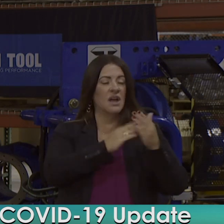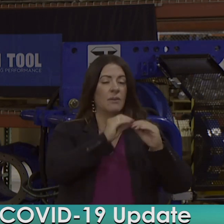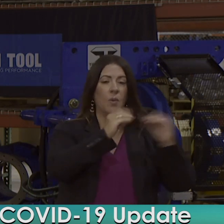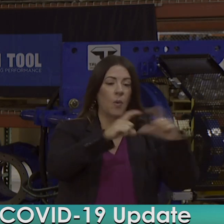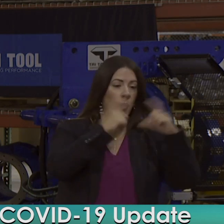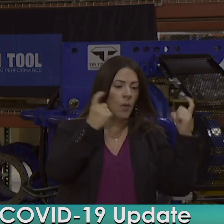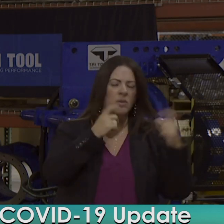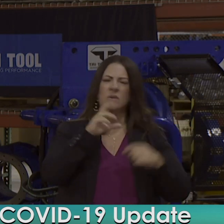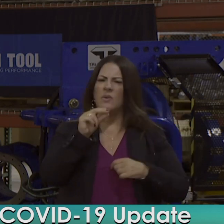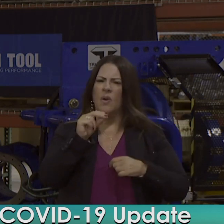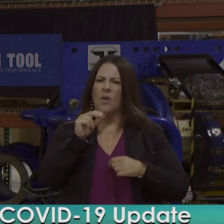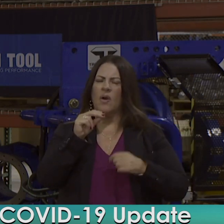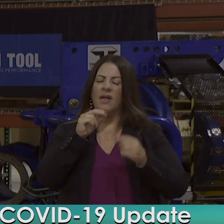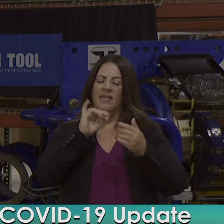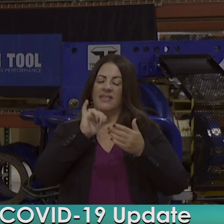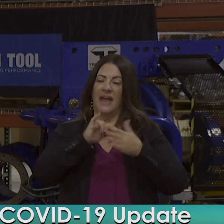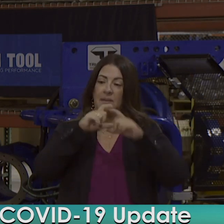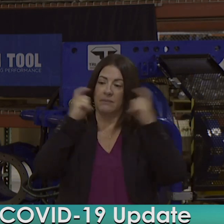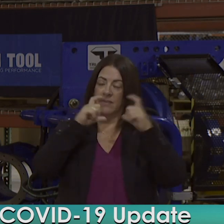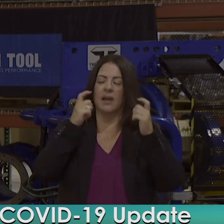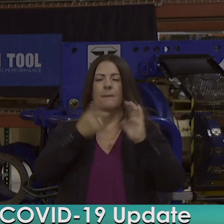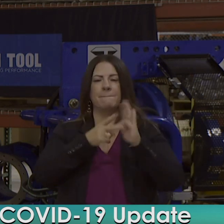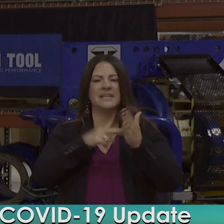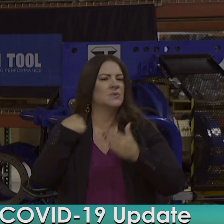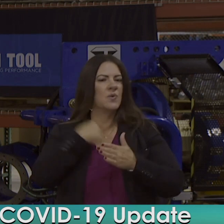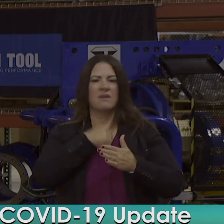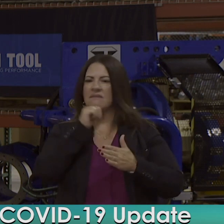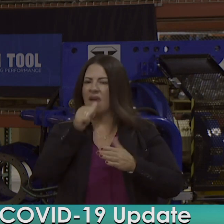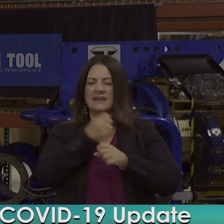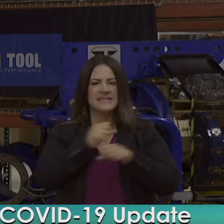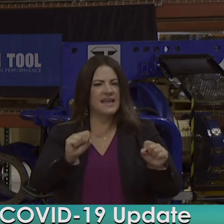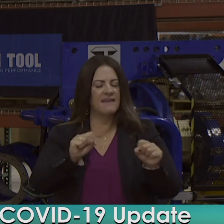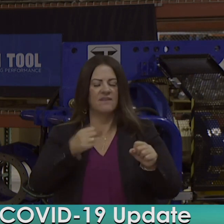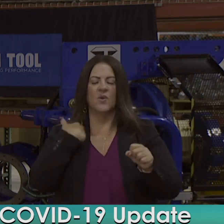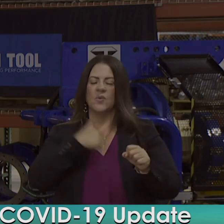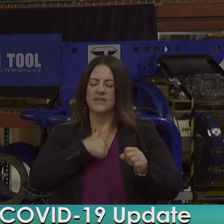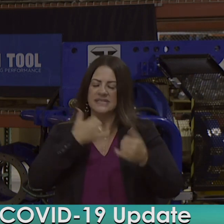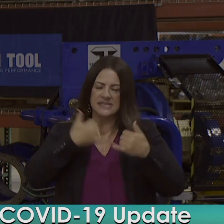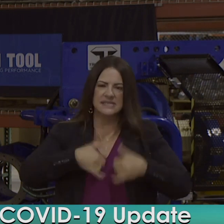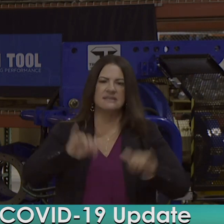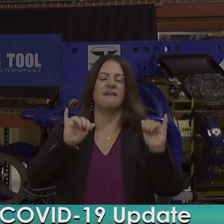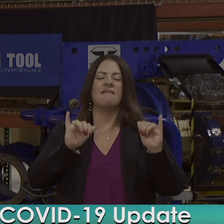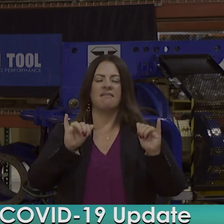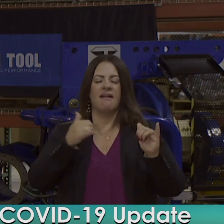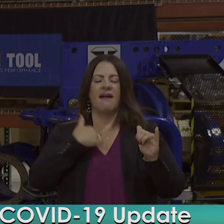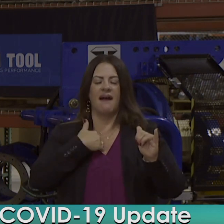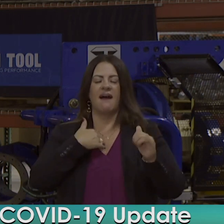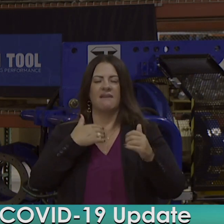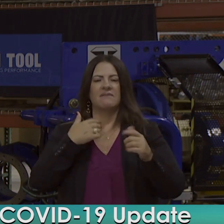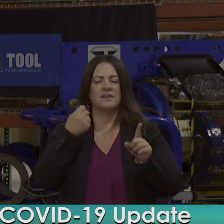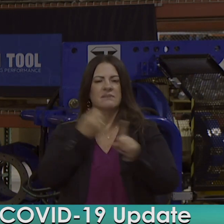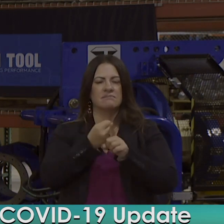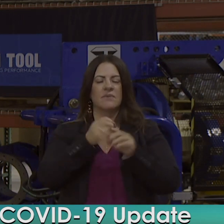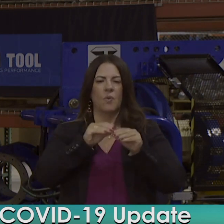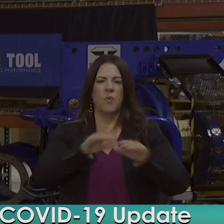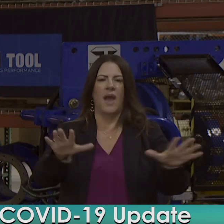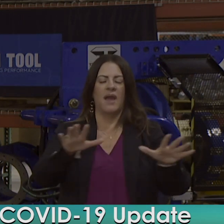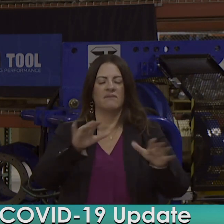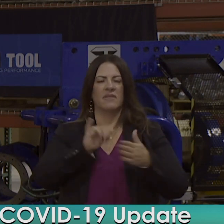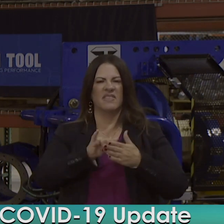of this crisis, that we are not out of this crisis. We are still experiencing a first wave of this